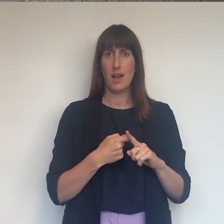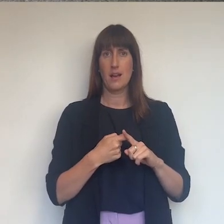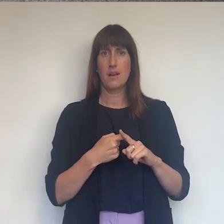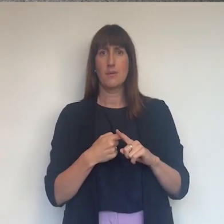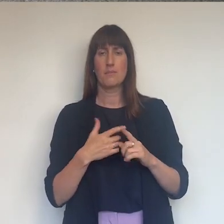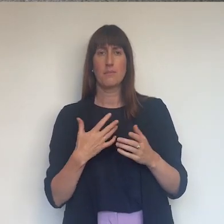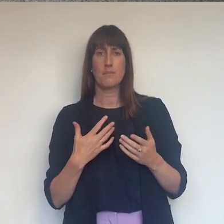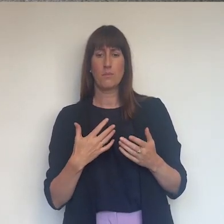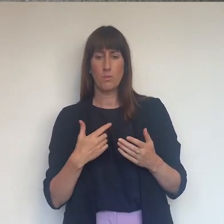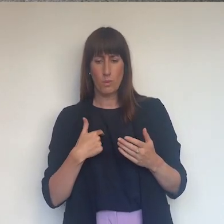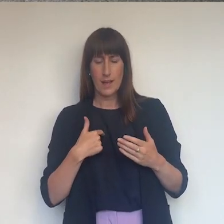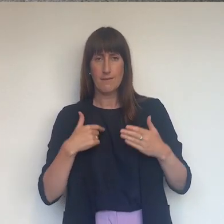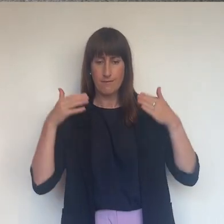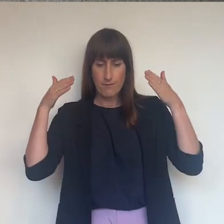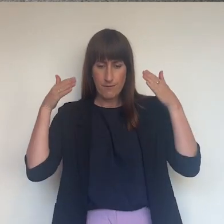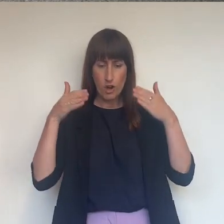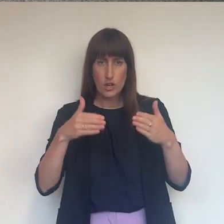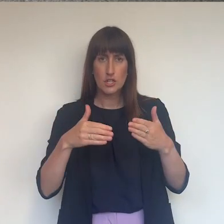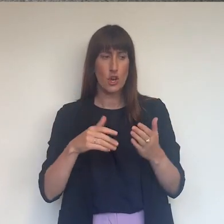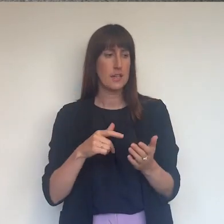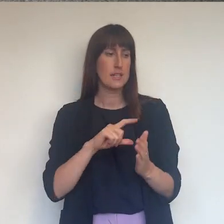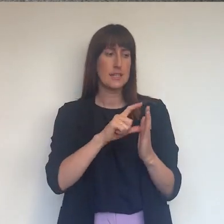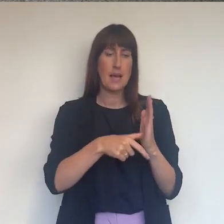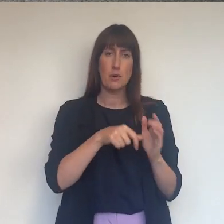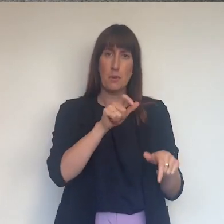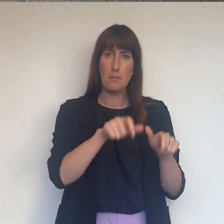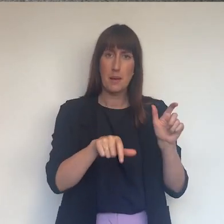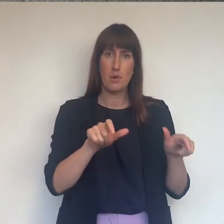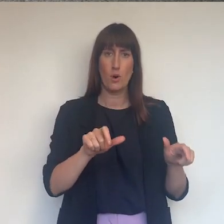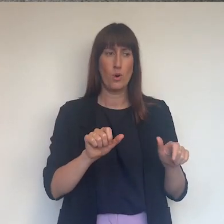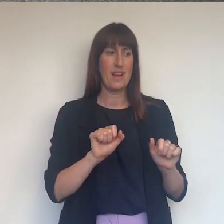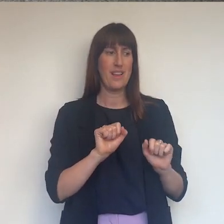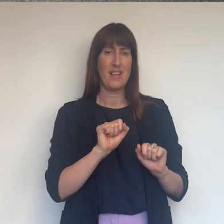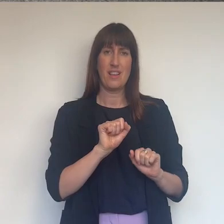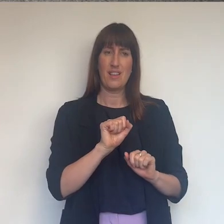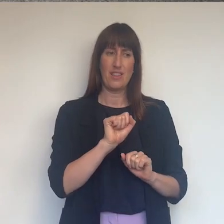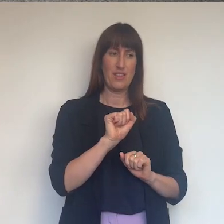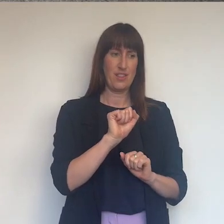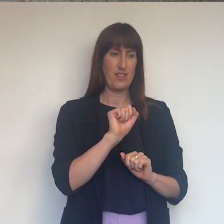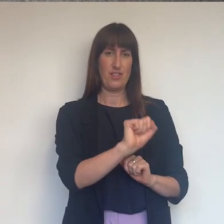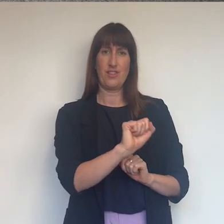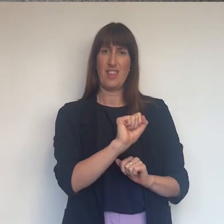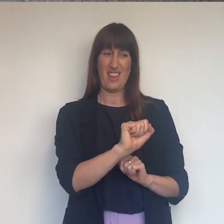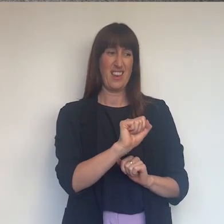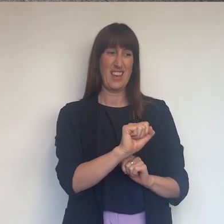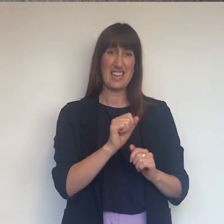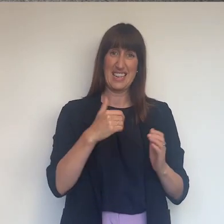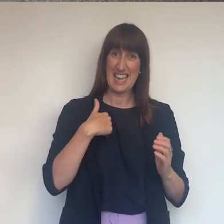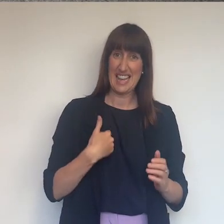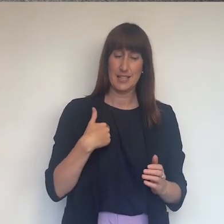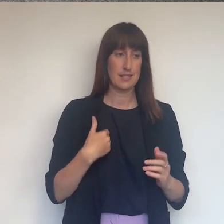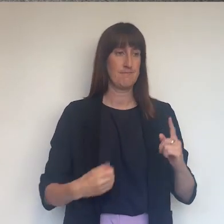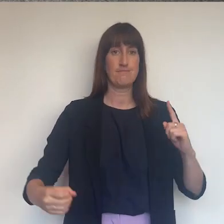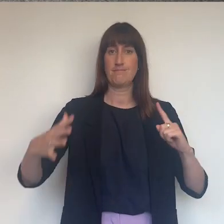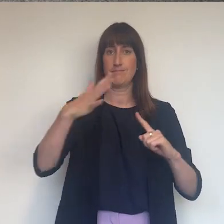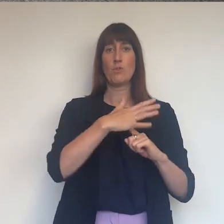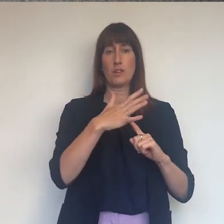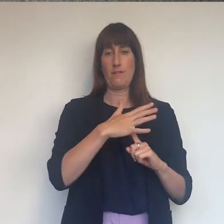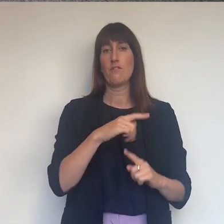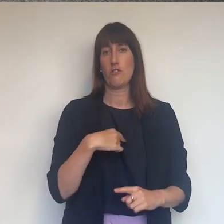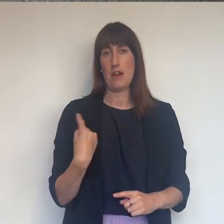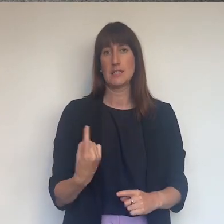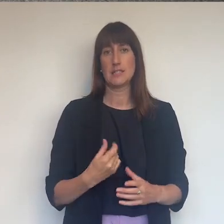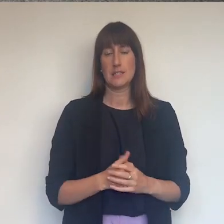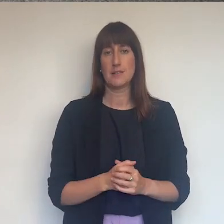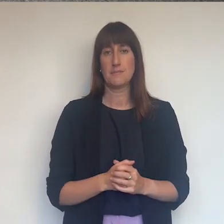of disabled people and our whānau will continue to remain a priority for us. The Whaikaha team